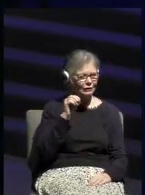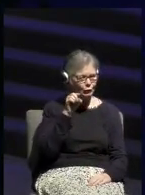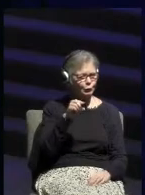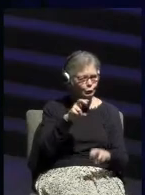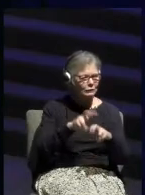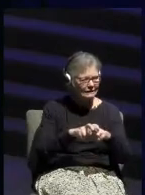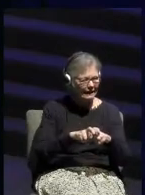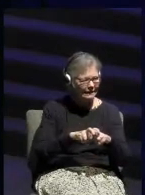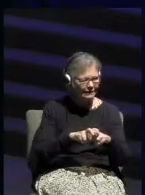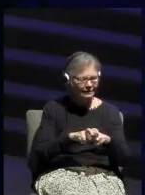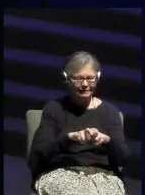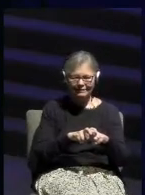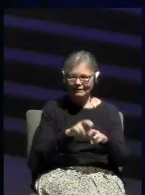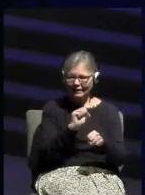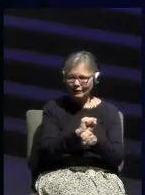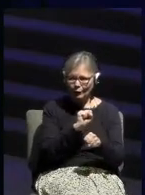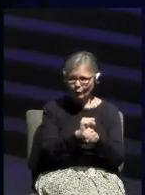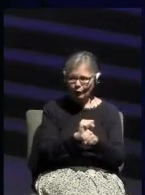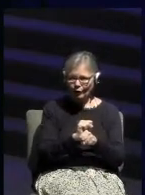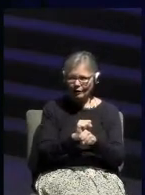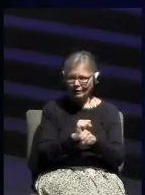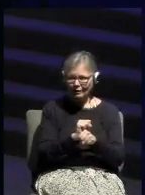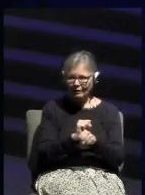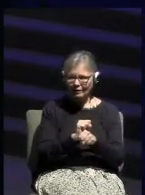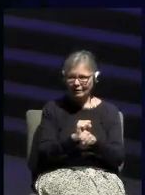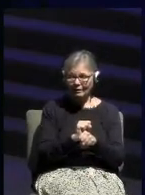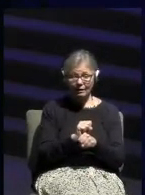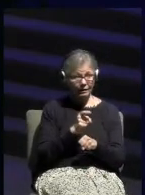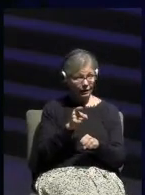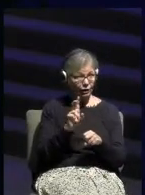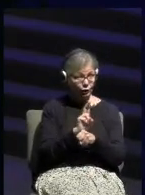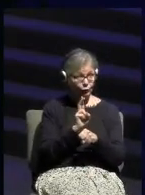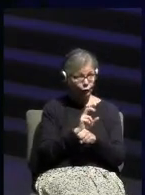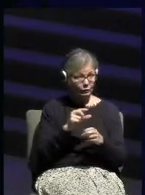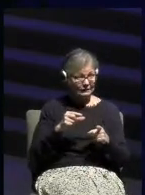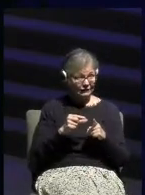There we go. We got to start there. Does anybody use a chair?